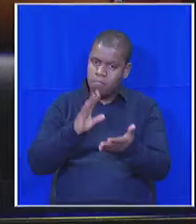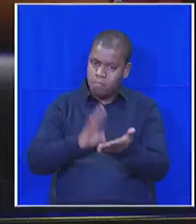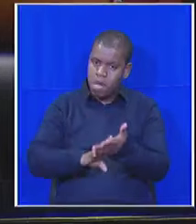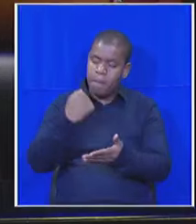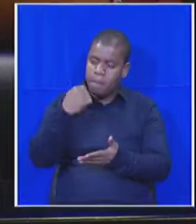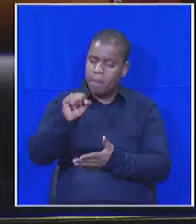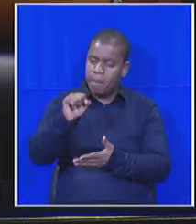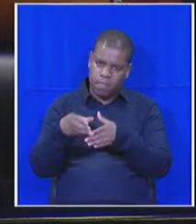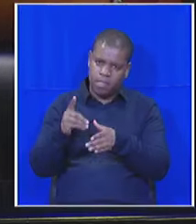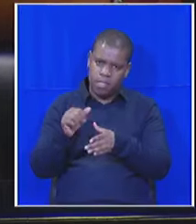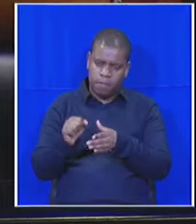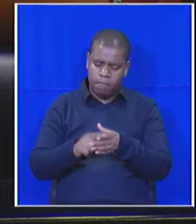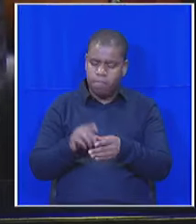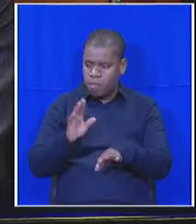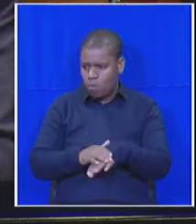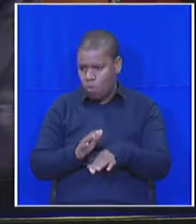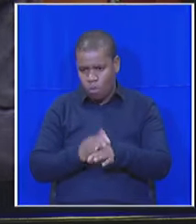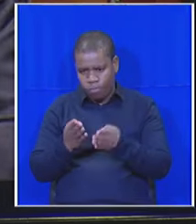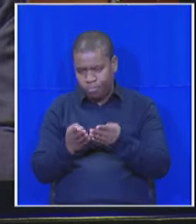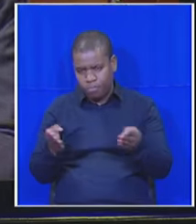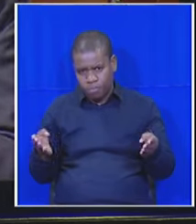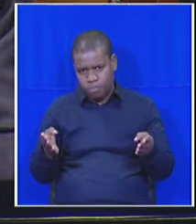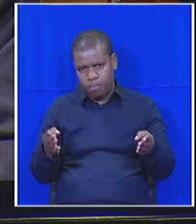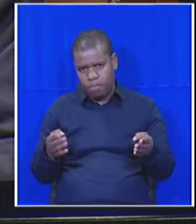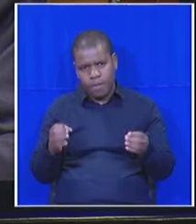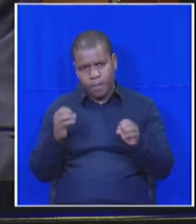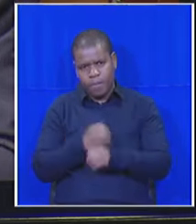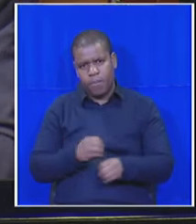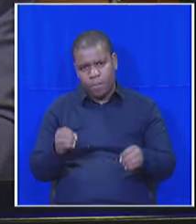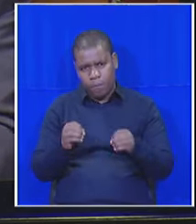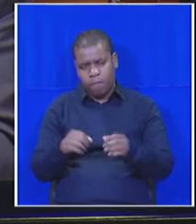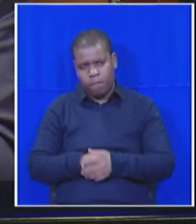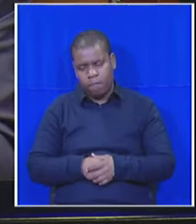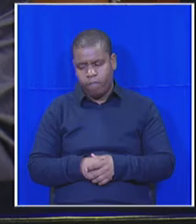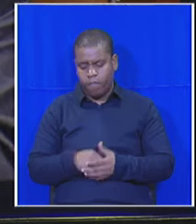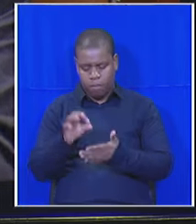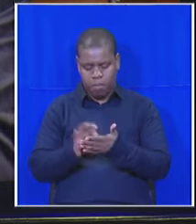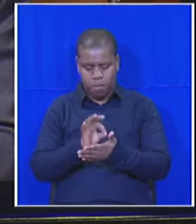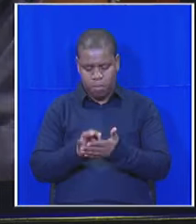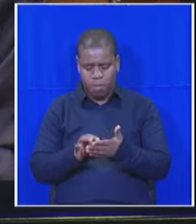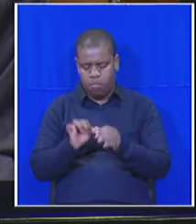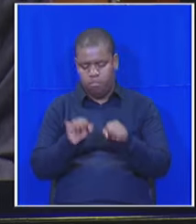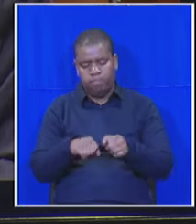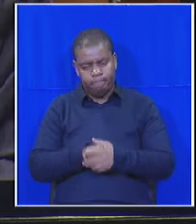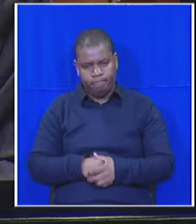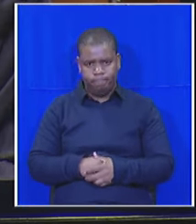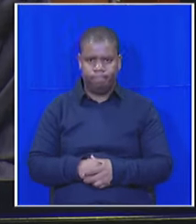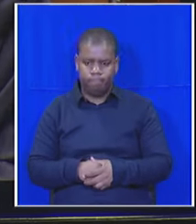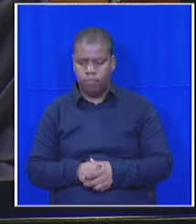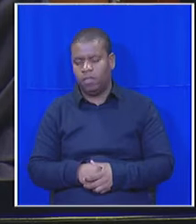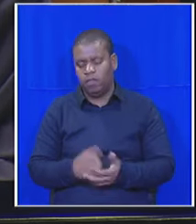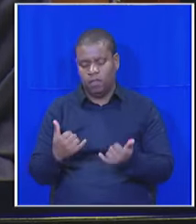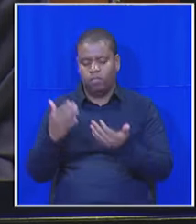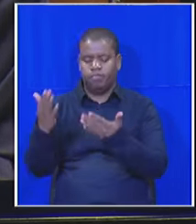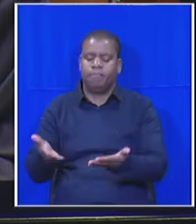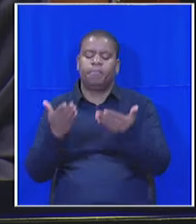objection will be noted. Are there any further objections? None. The vote is thus agreed to. I now put